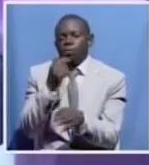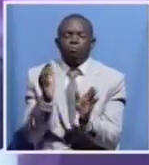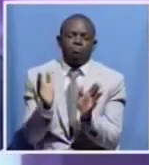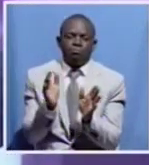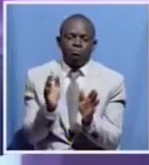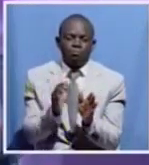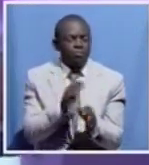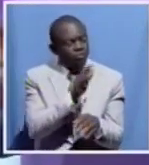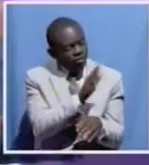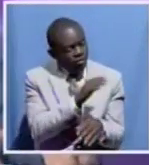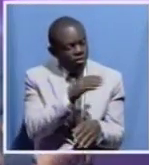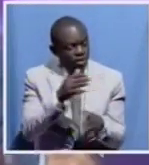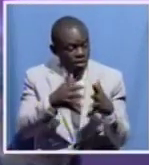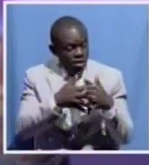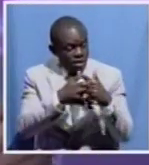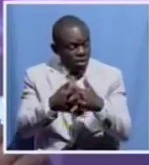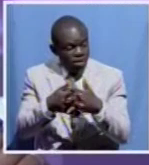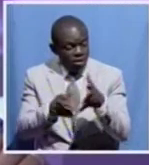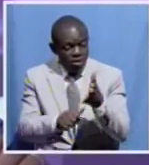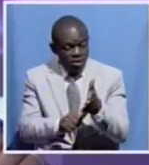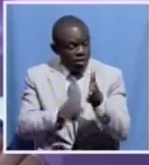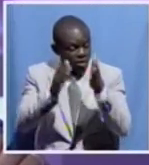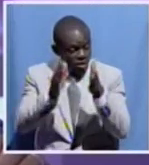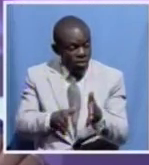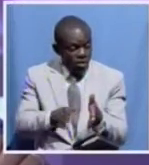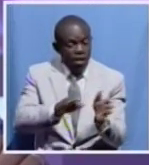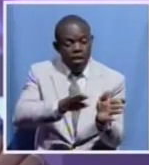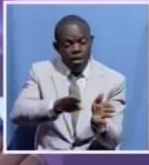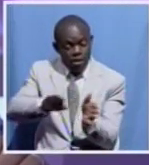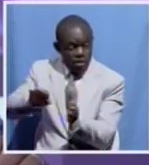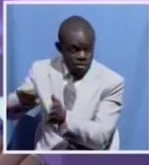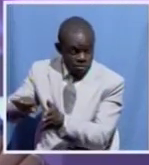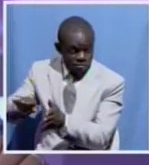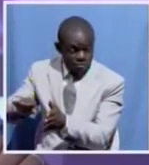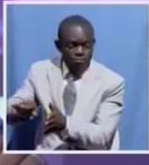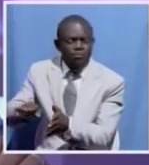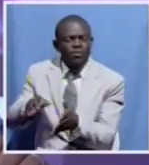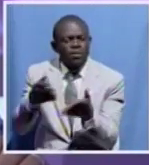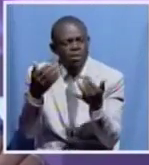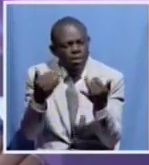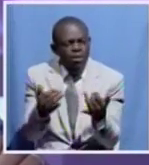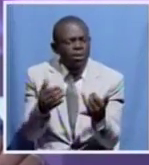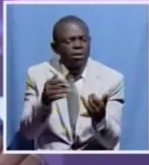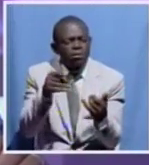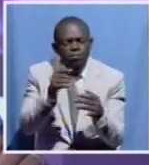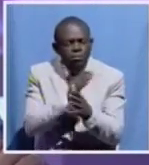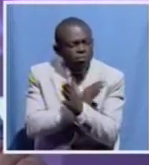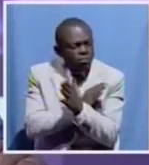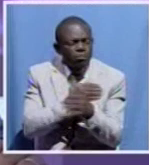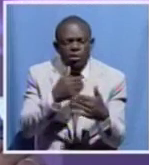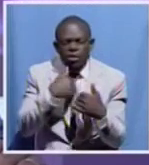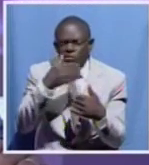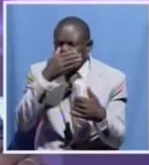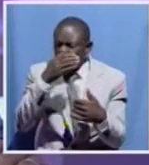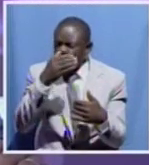U.S. ambassador out of it. But then let's look at these statements like there's too much corruption, there's not enough punishment for